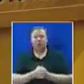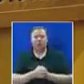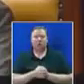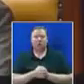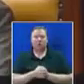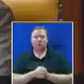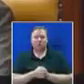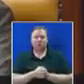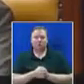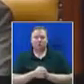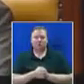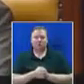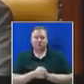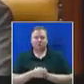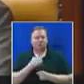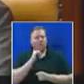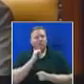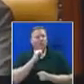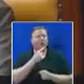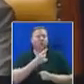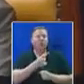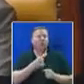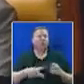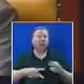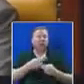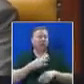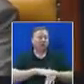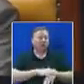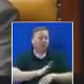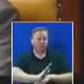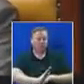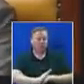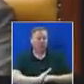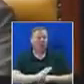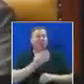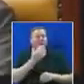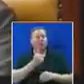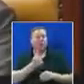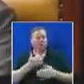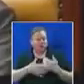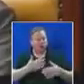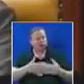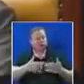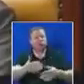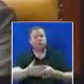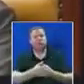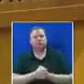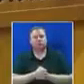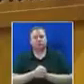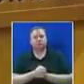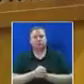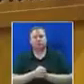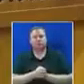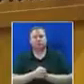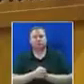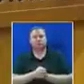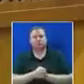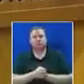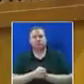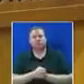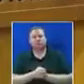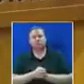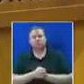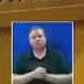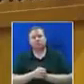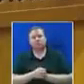that you should cut on your time. Yeah. All I'm saying is that please conclude. I get it. You asked me a question. Please conclude, yeah.